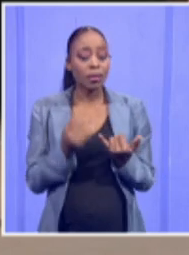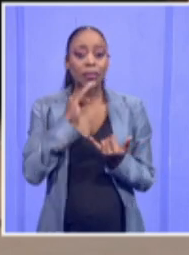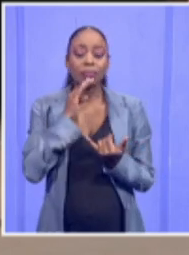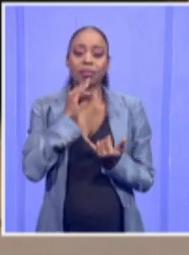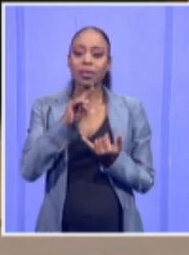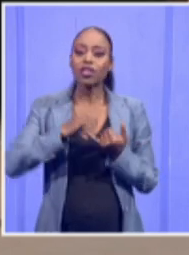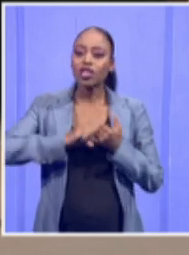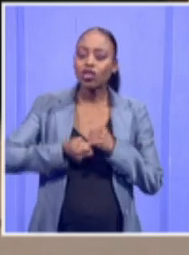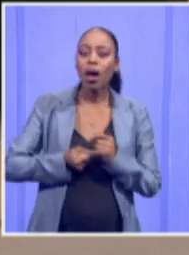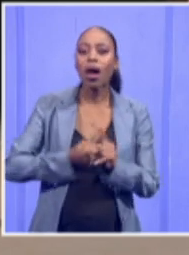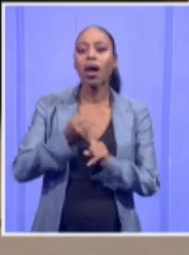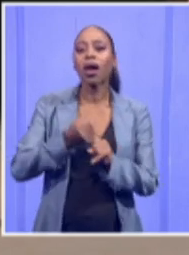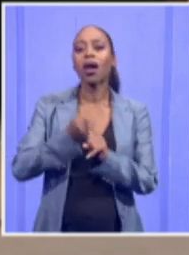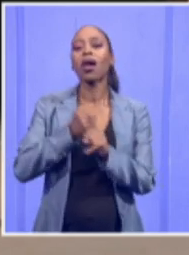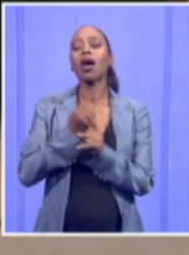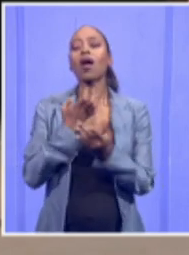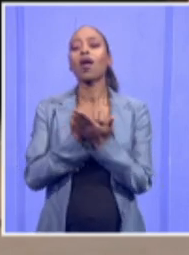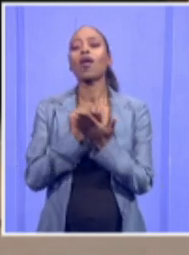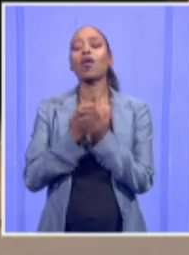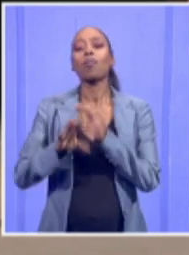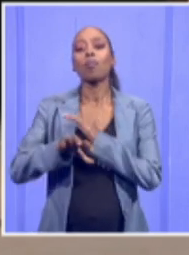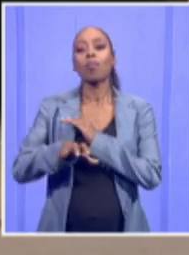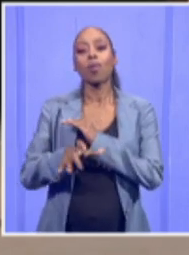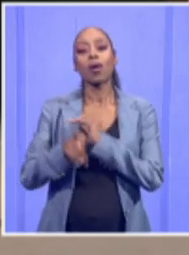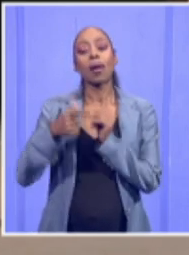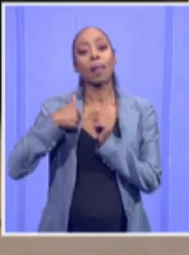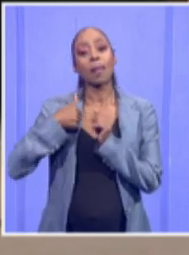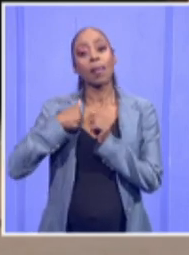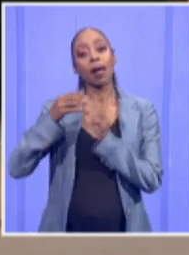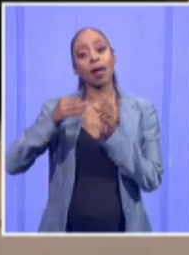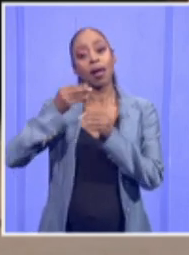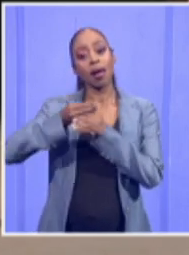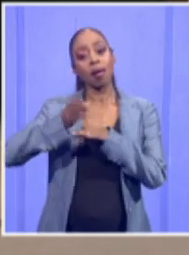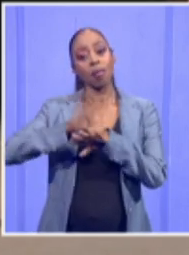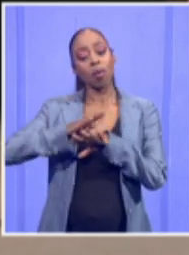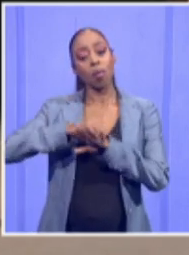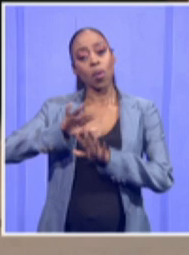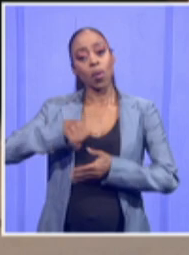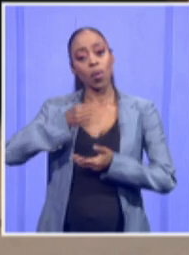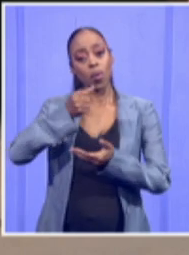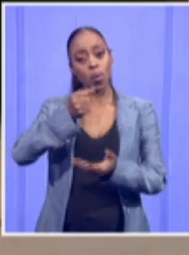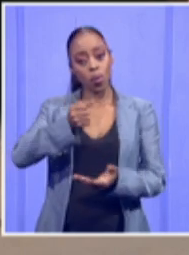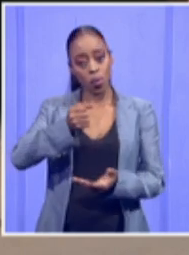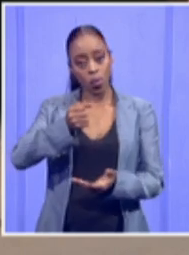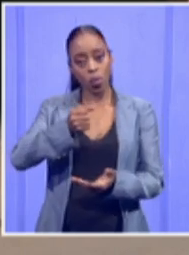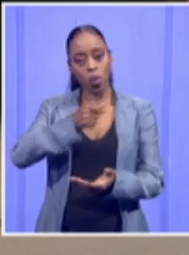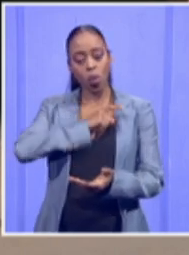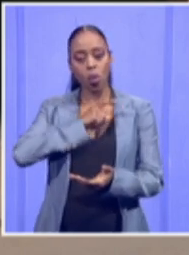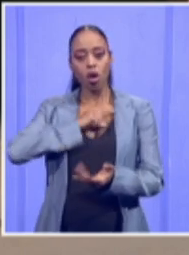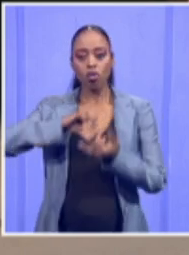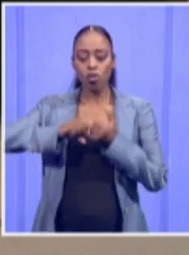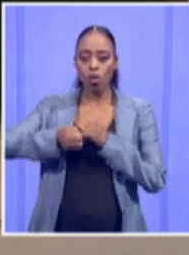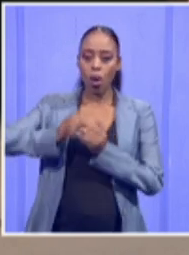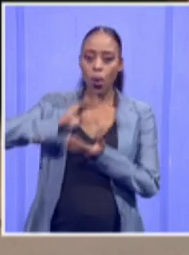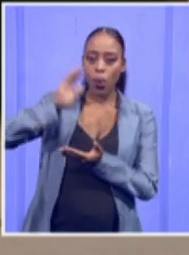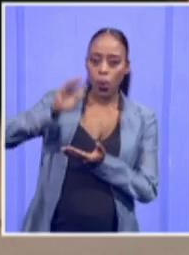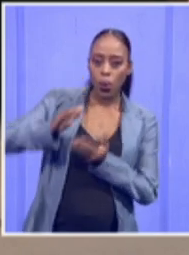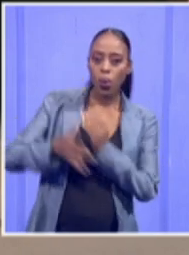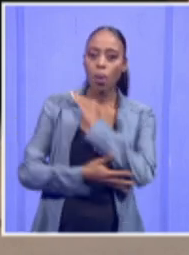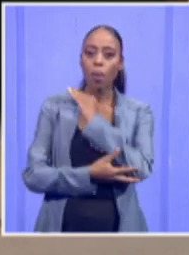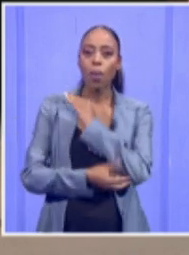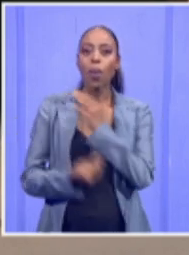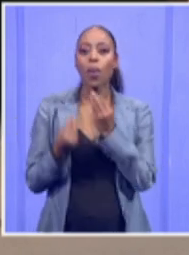the economy of this province and bring much investment to alleviate the poverty levels